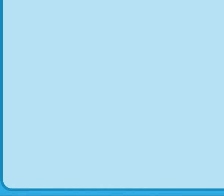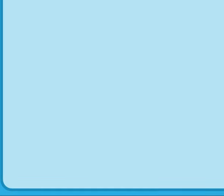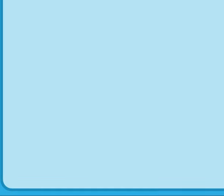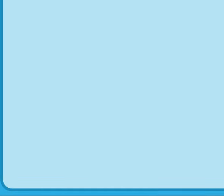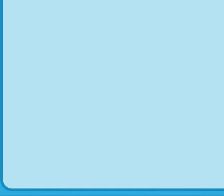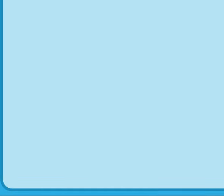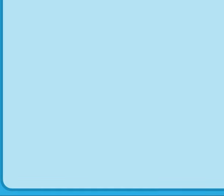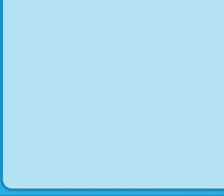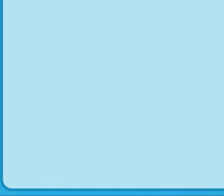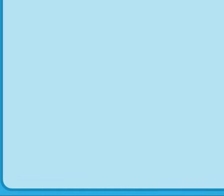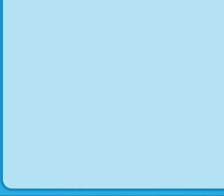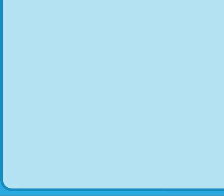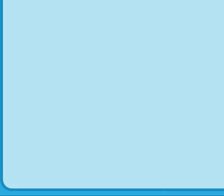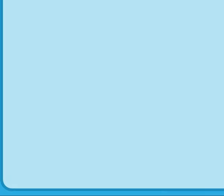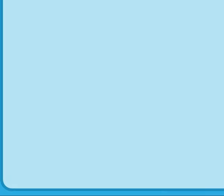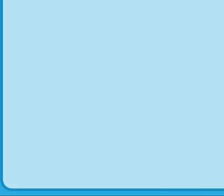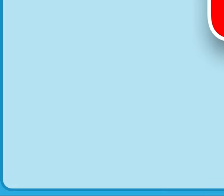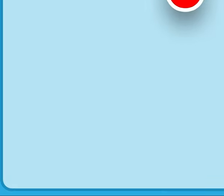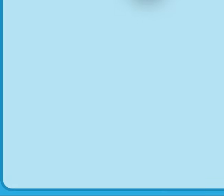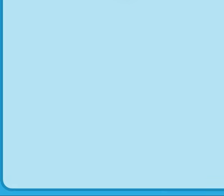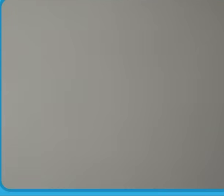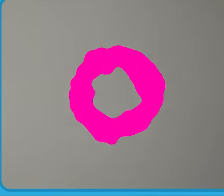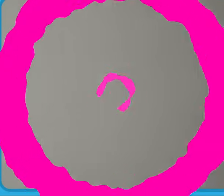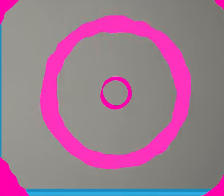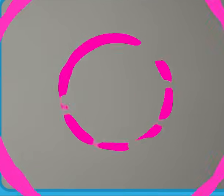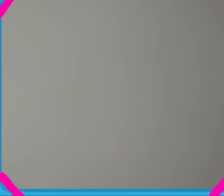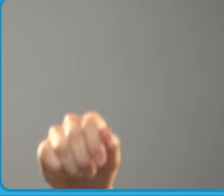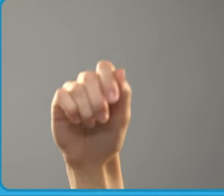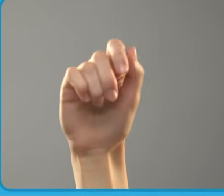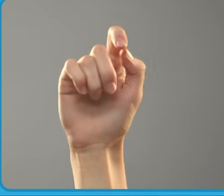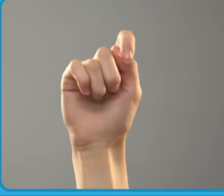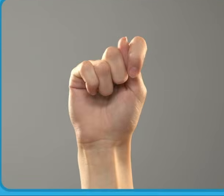The letter T.